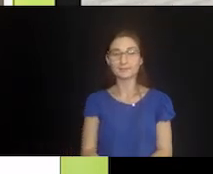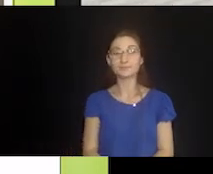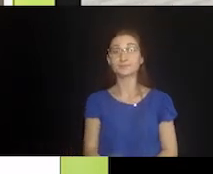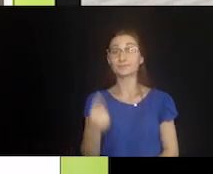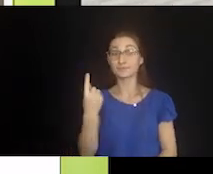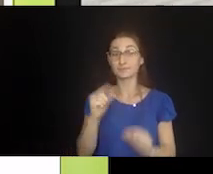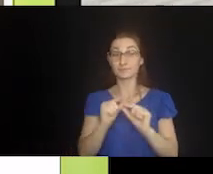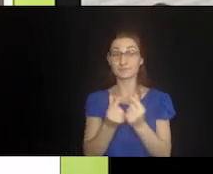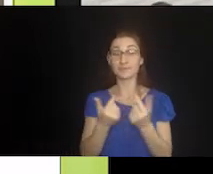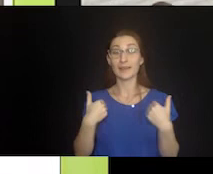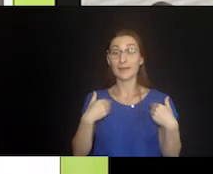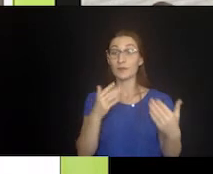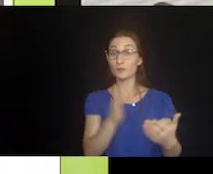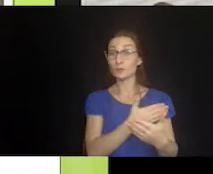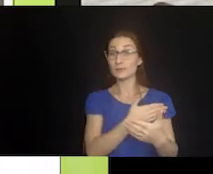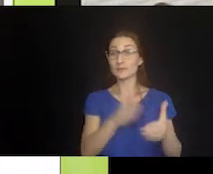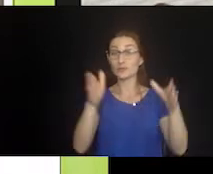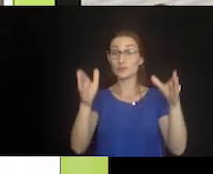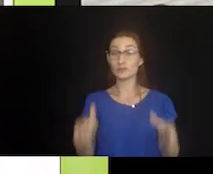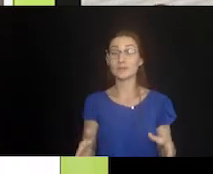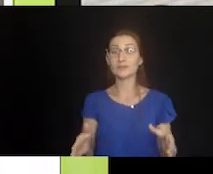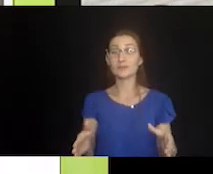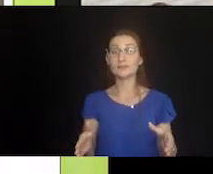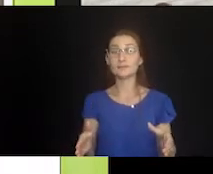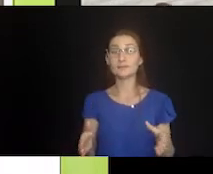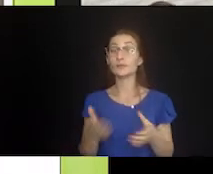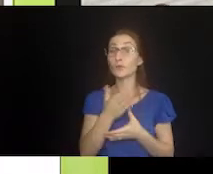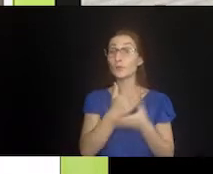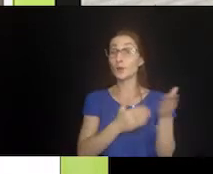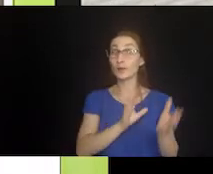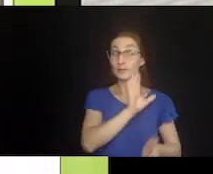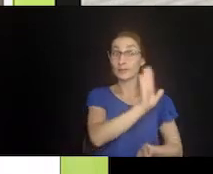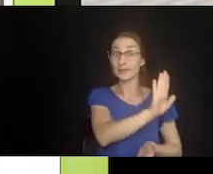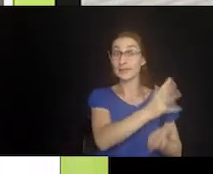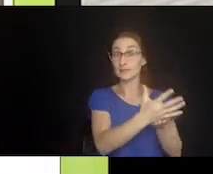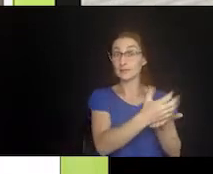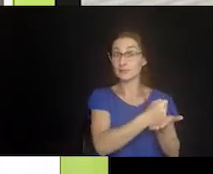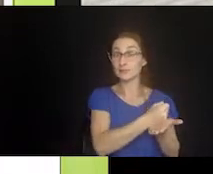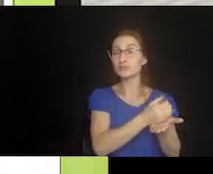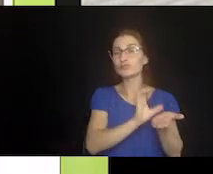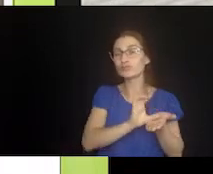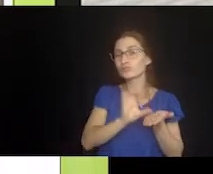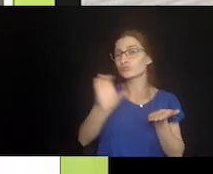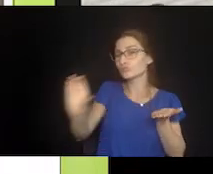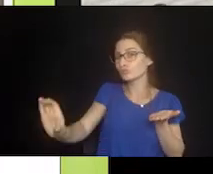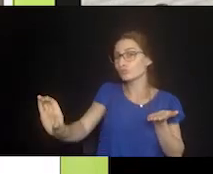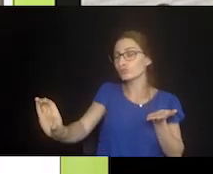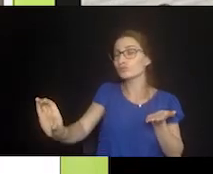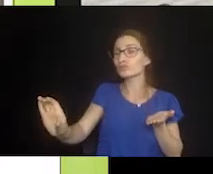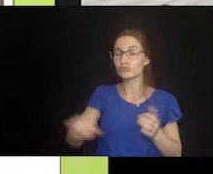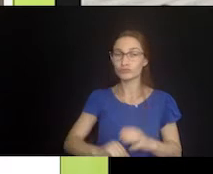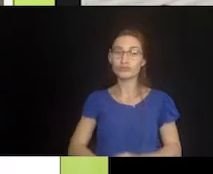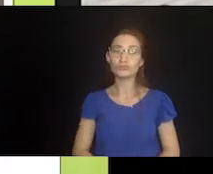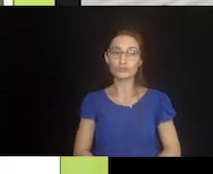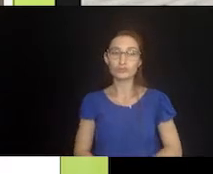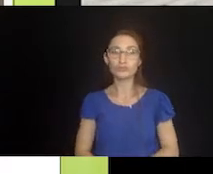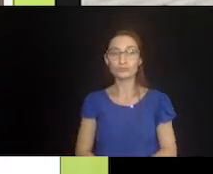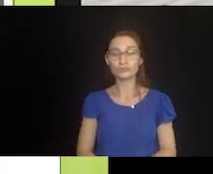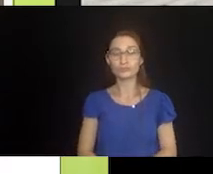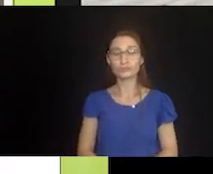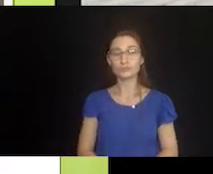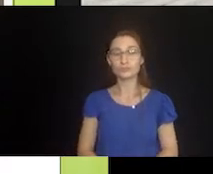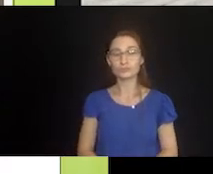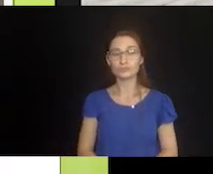local level. One of our groups had a musician who donated part of his proceeds to their groups for